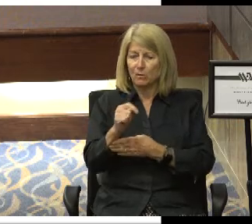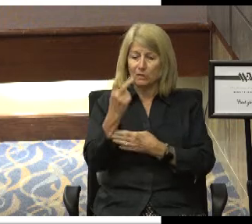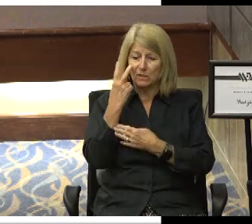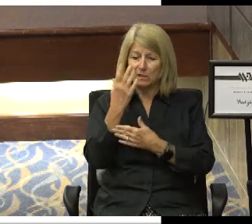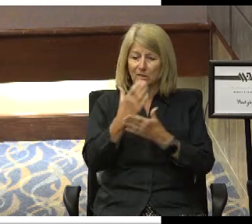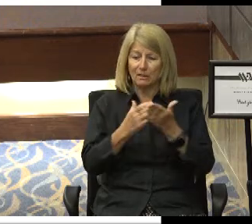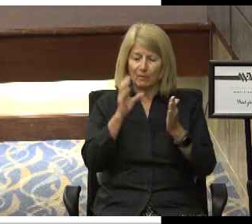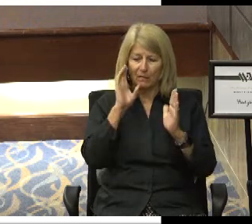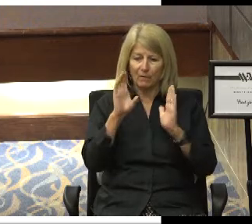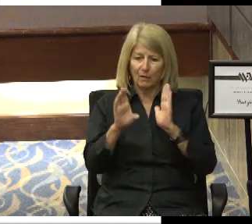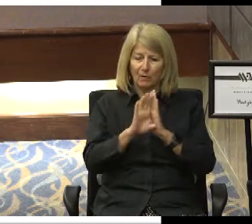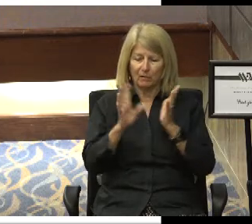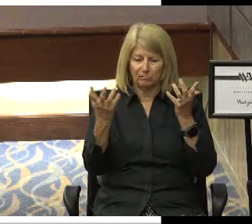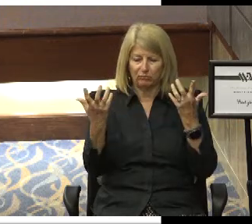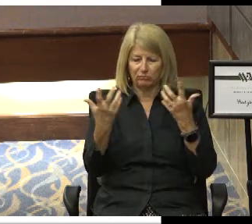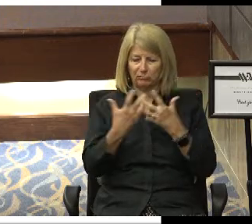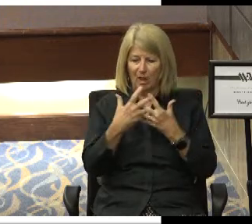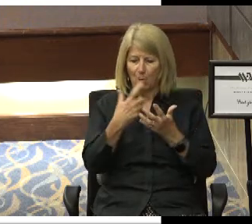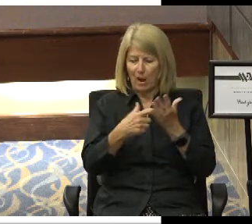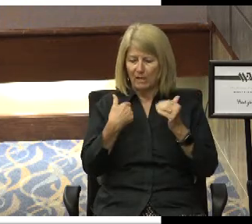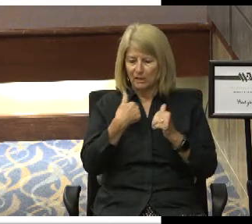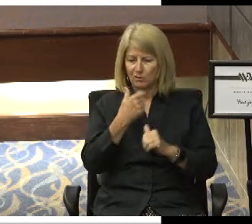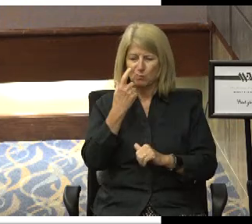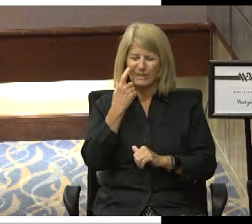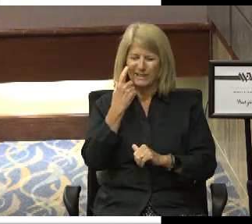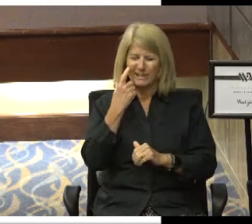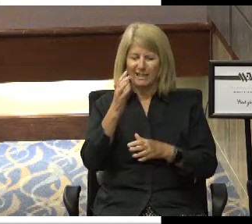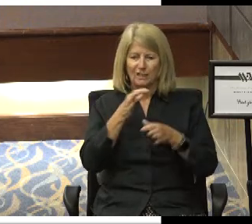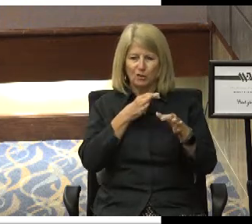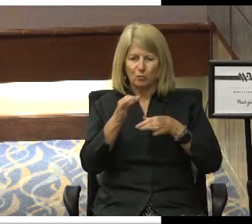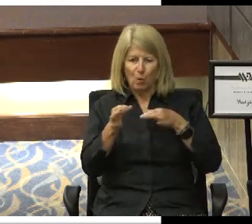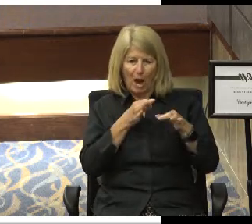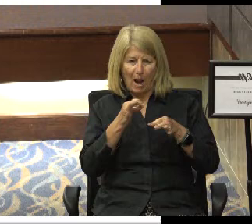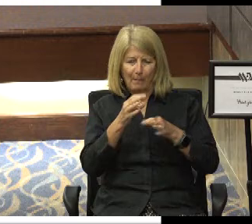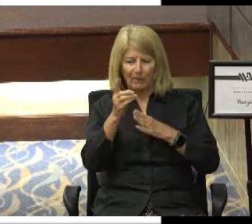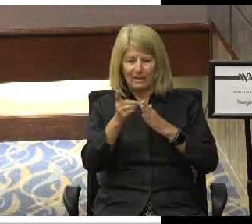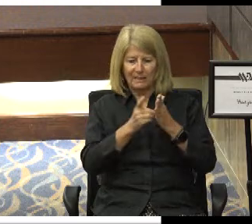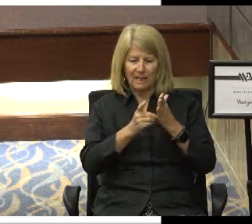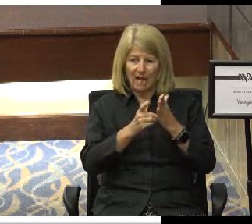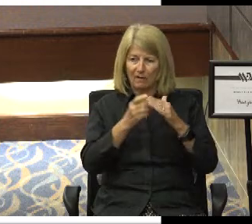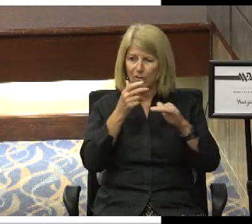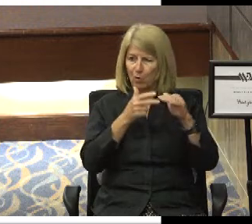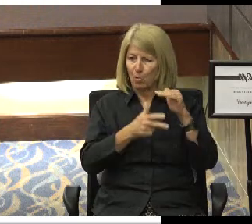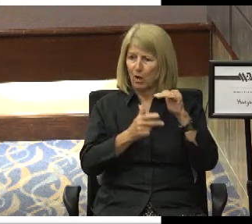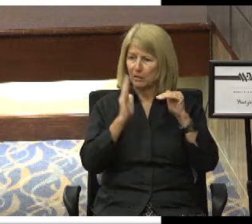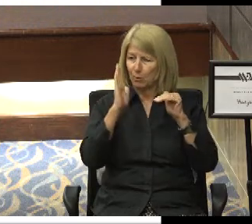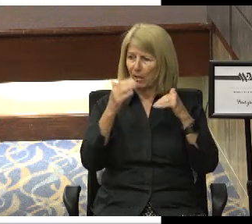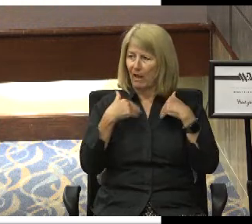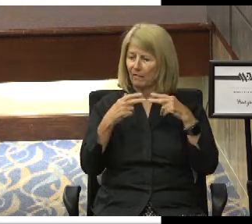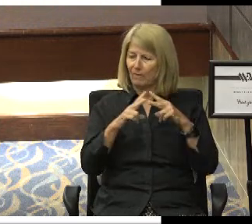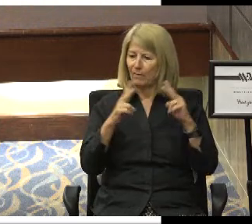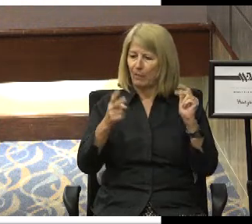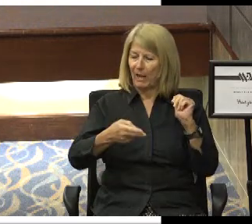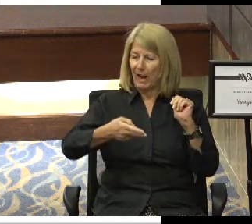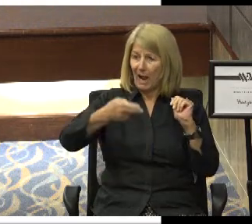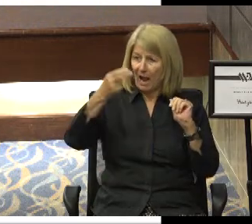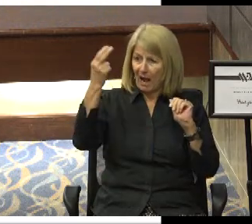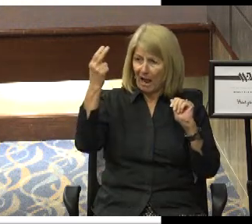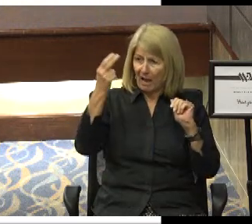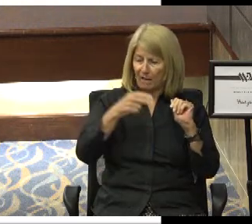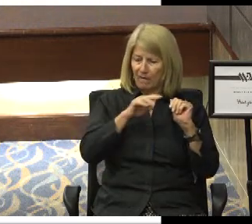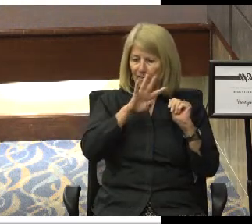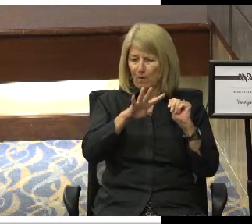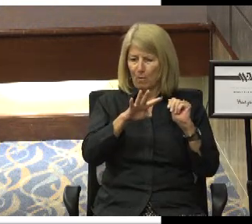a combination of what I just described. And the design of the garage will have very high floor plates on the ground